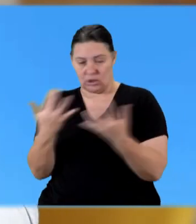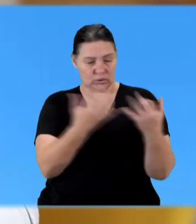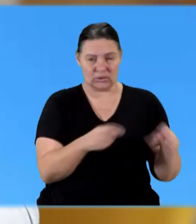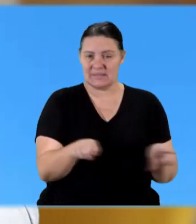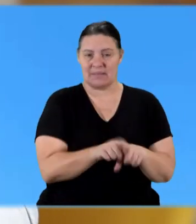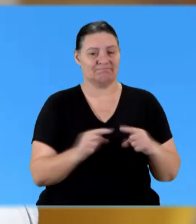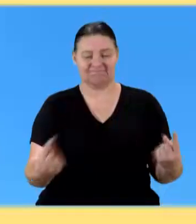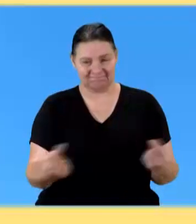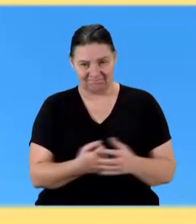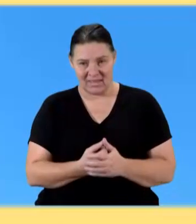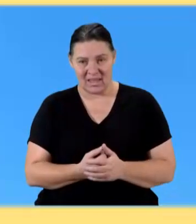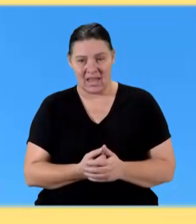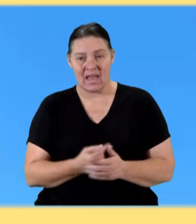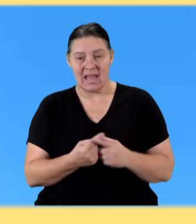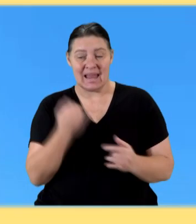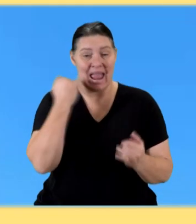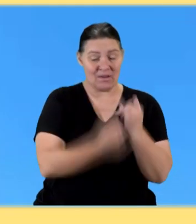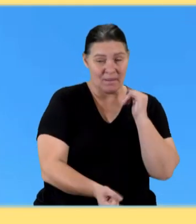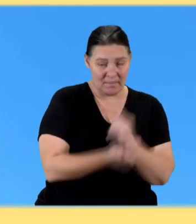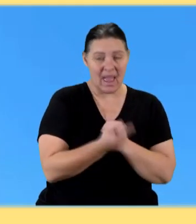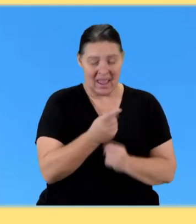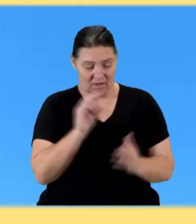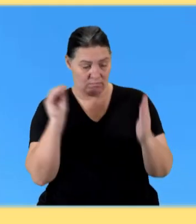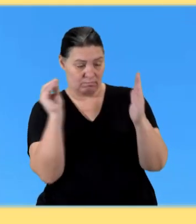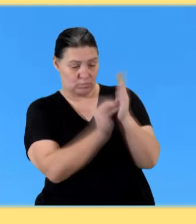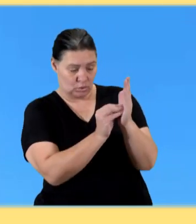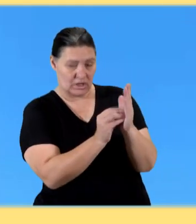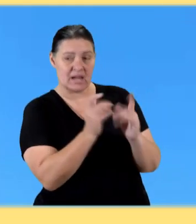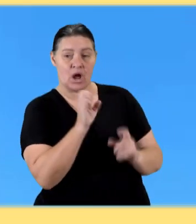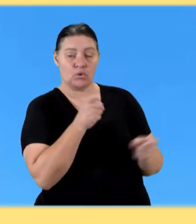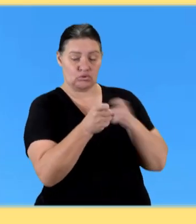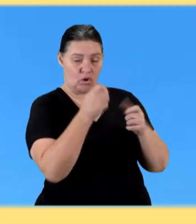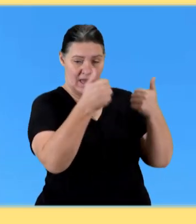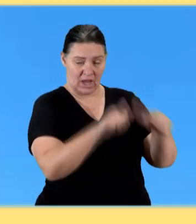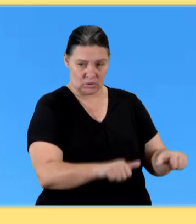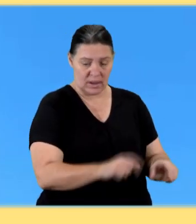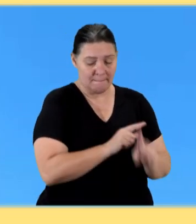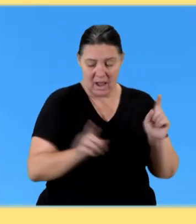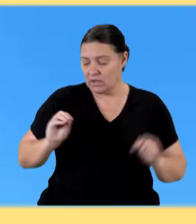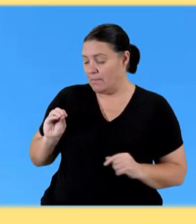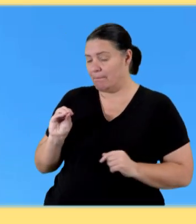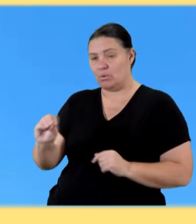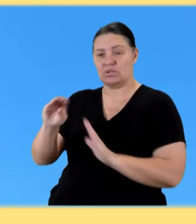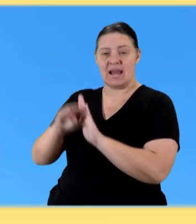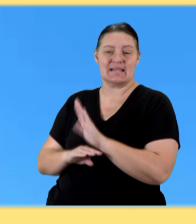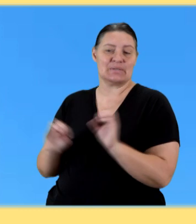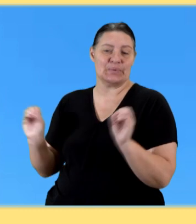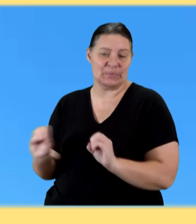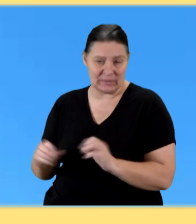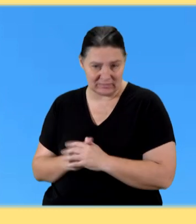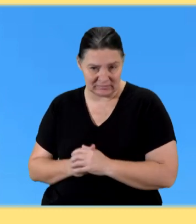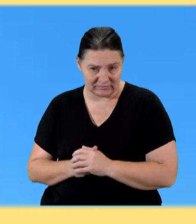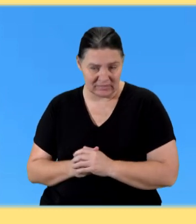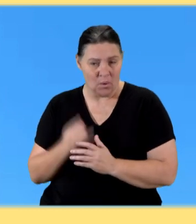totals. An error can arise if a transaction is recorded in the creditors control account and not in the